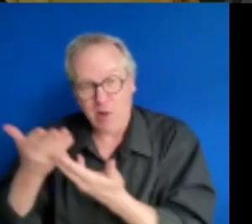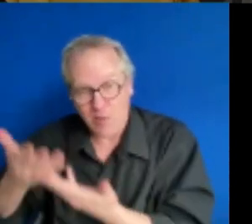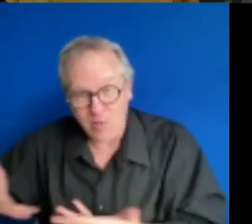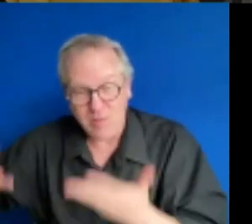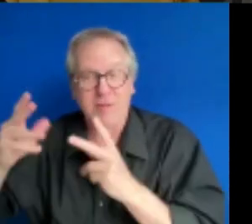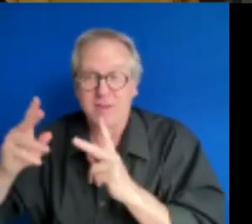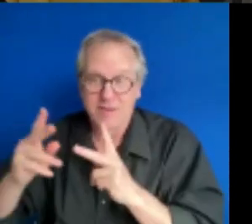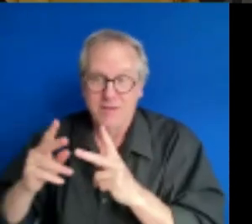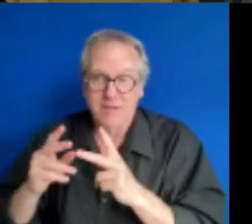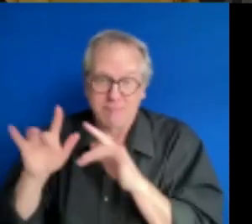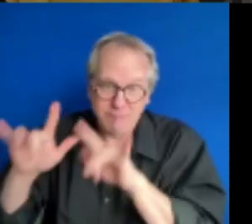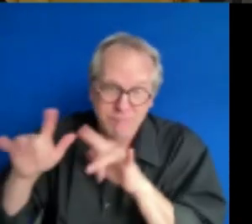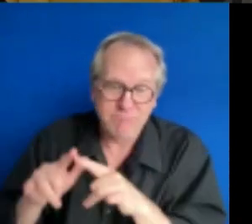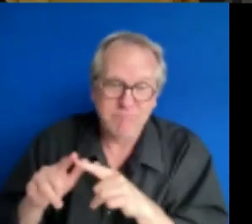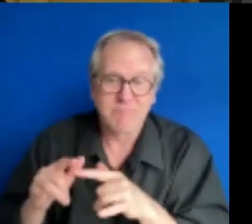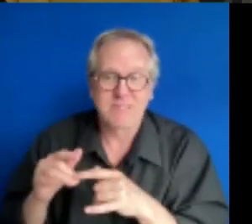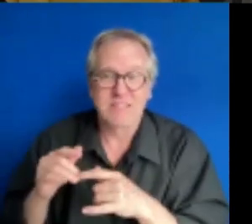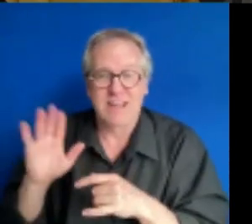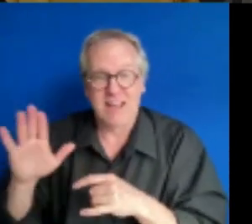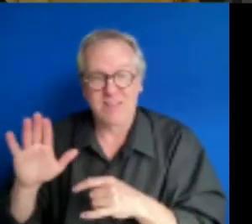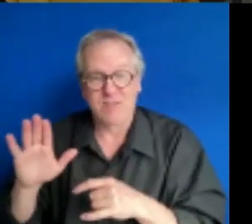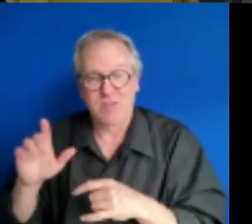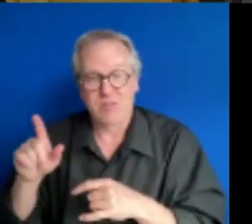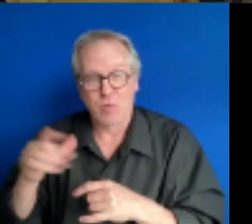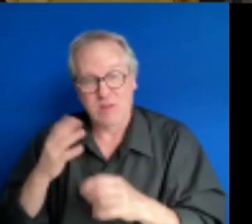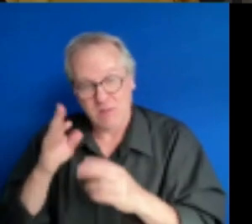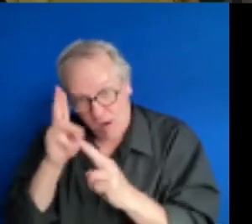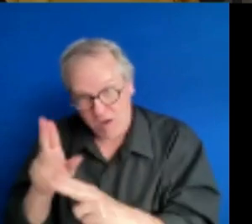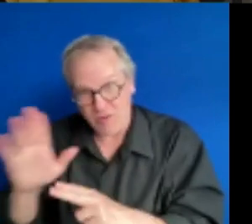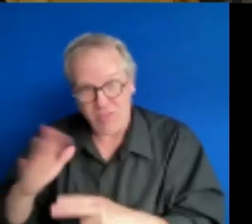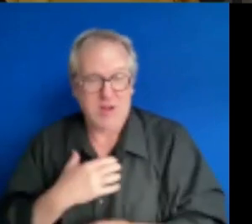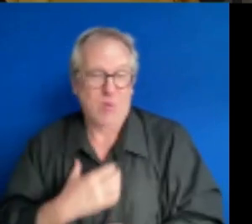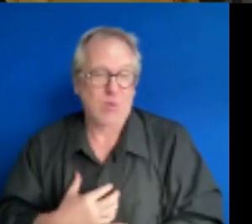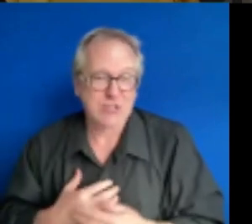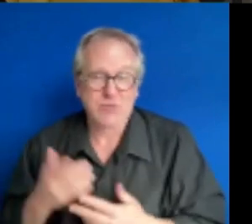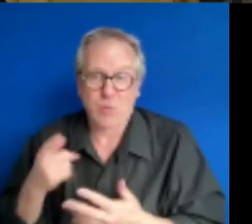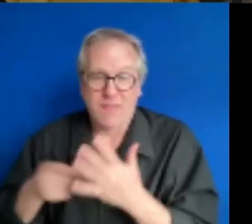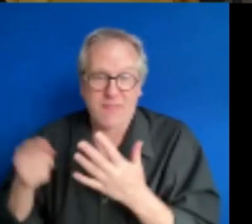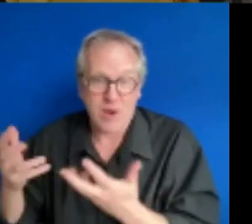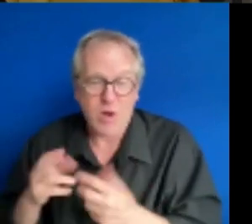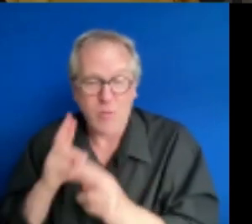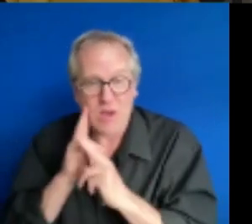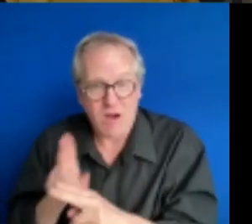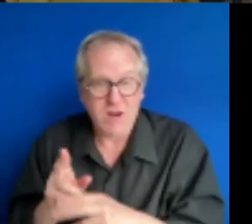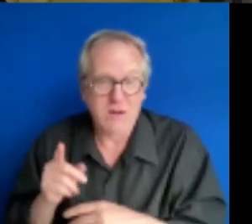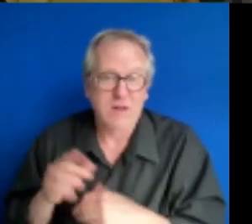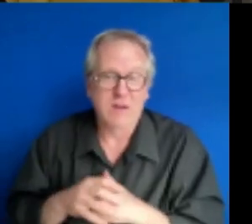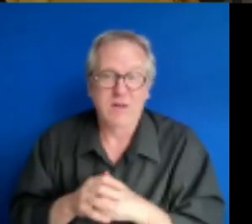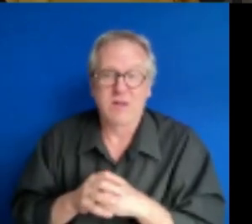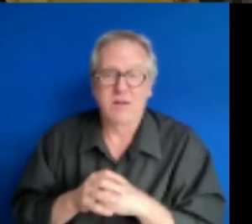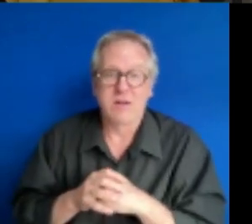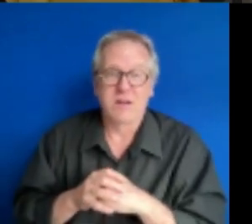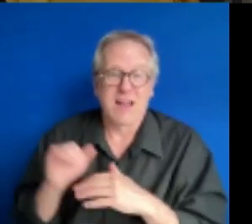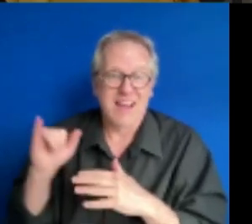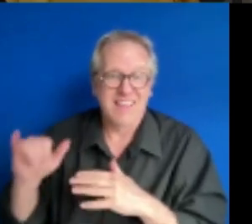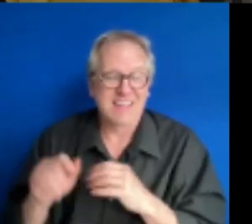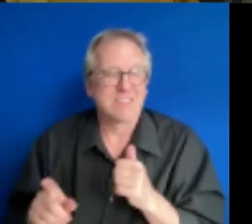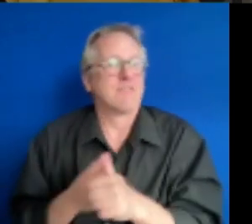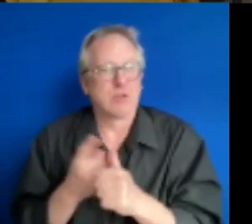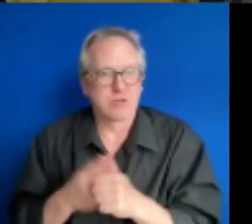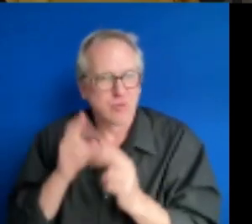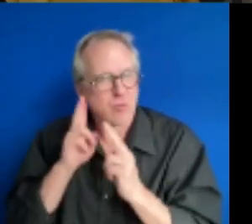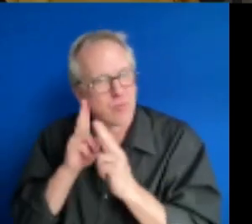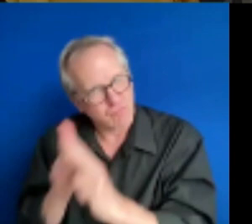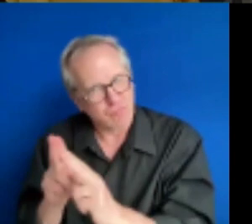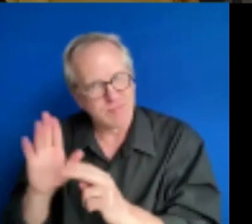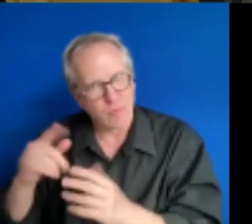cared for and that their wishes are honored, I think is primary before even building those bridges. So